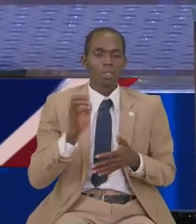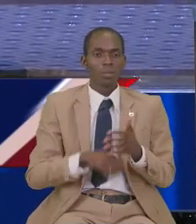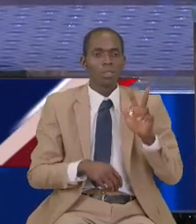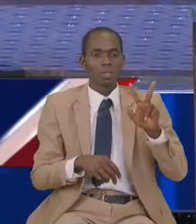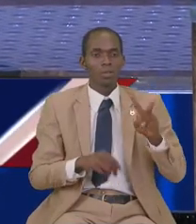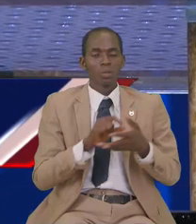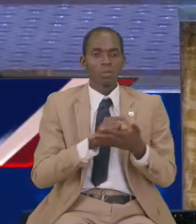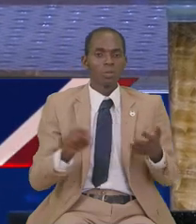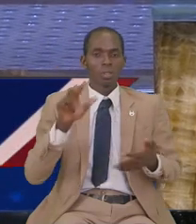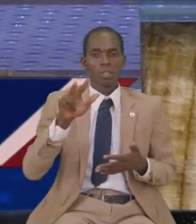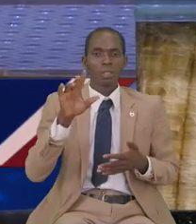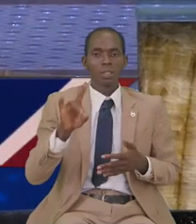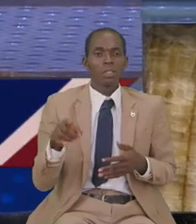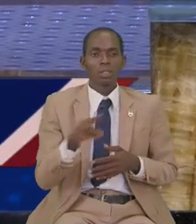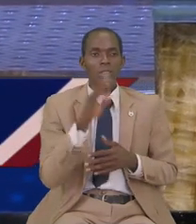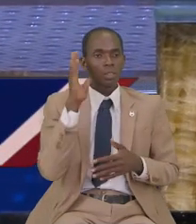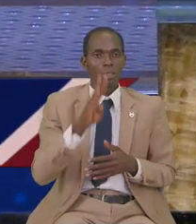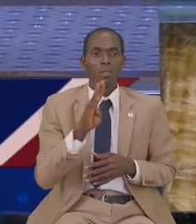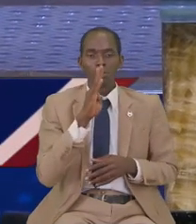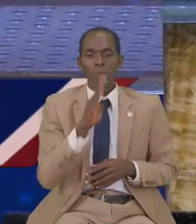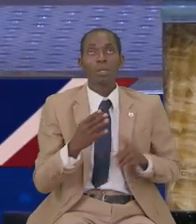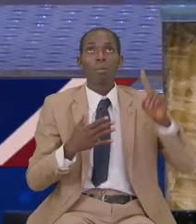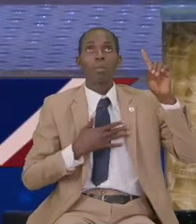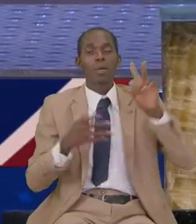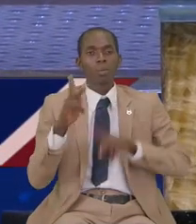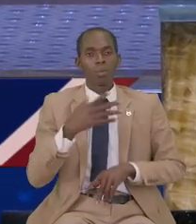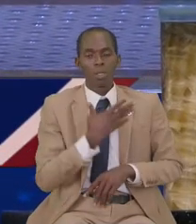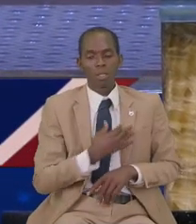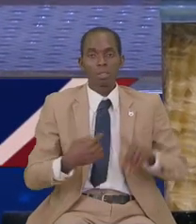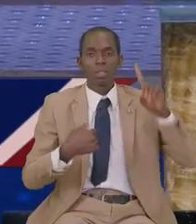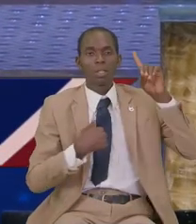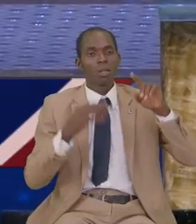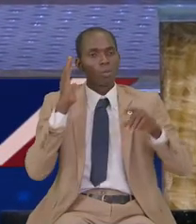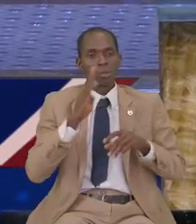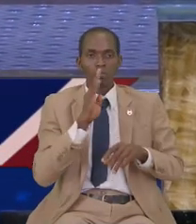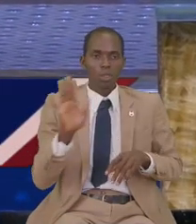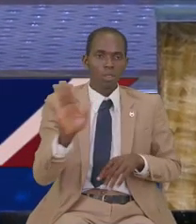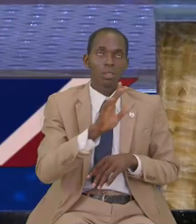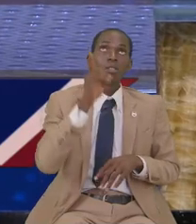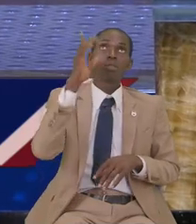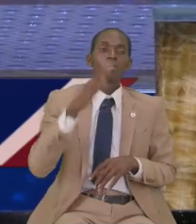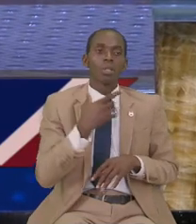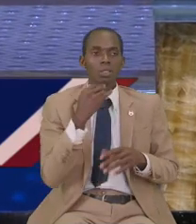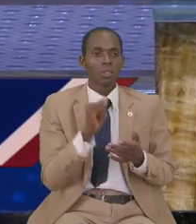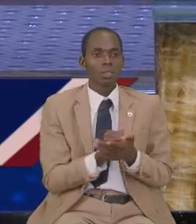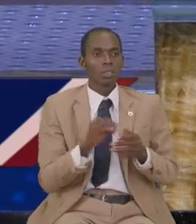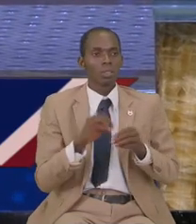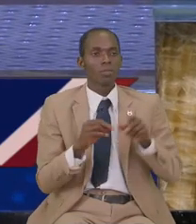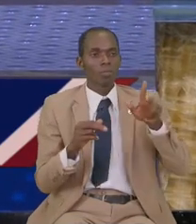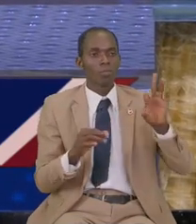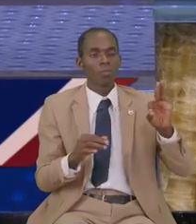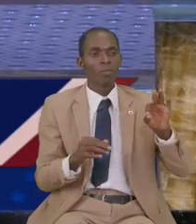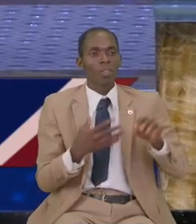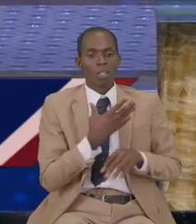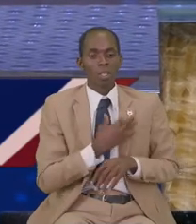they shall be my people, and I will be their God. In verse 39, it says, and I will give them one